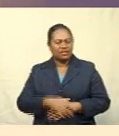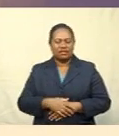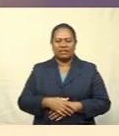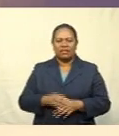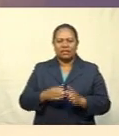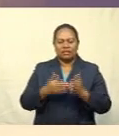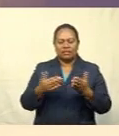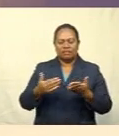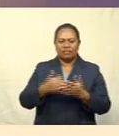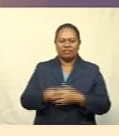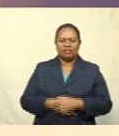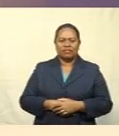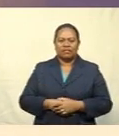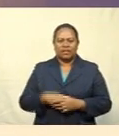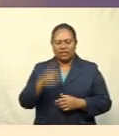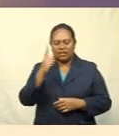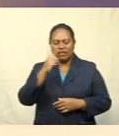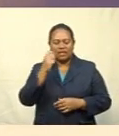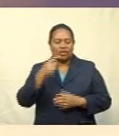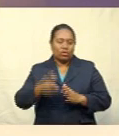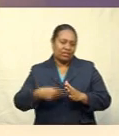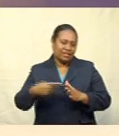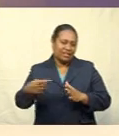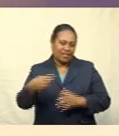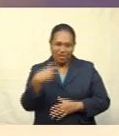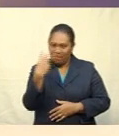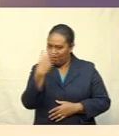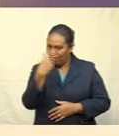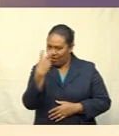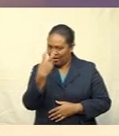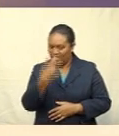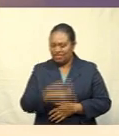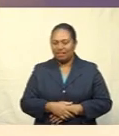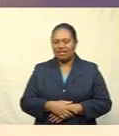fiscal stimulus coupled with continued monetary easing